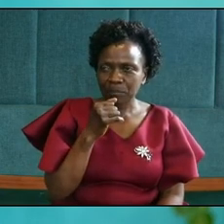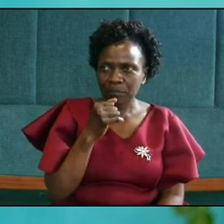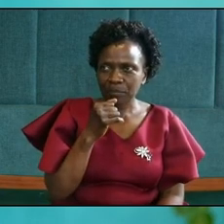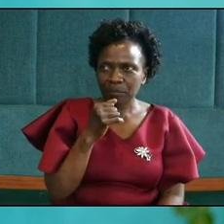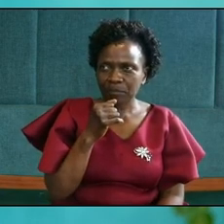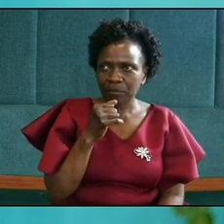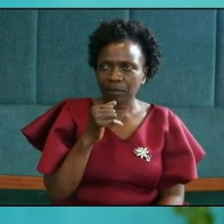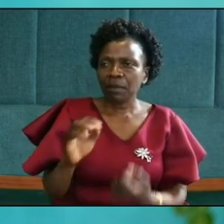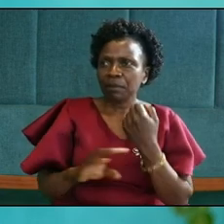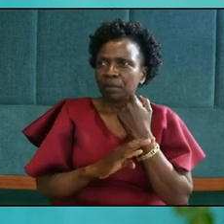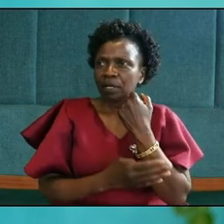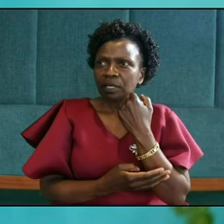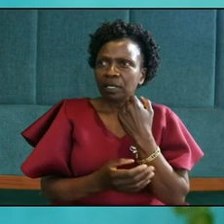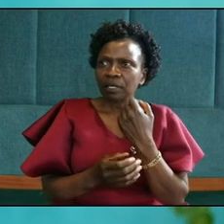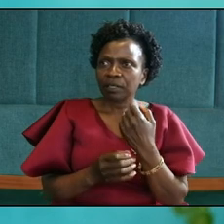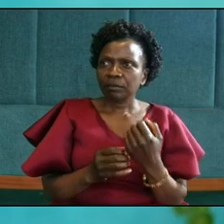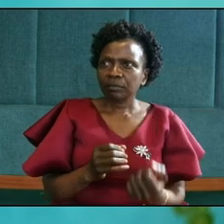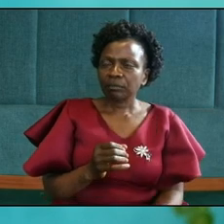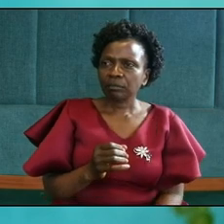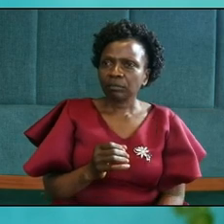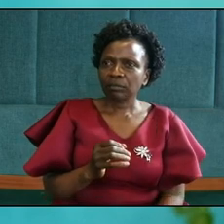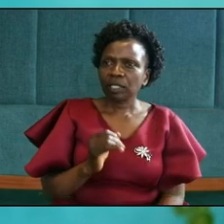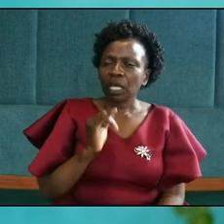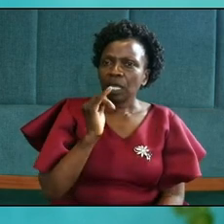is wondering if she'll be put on church discipline.